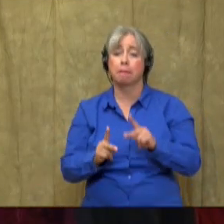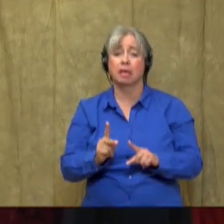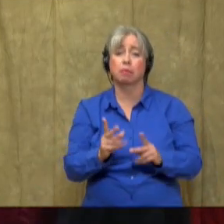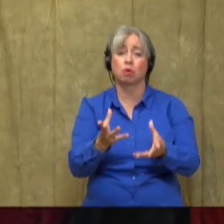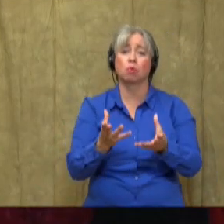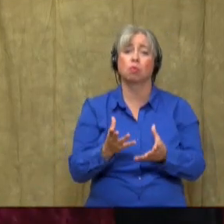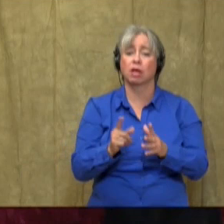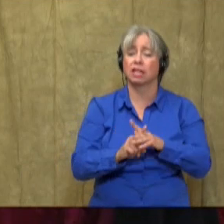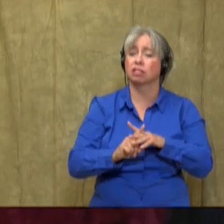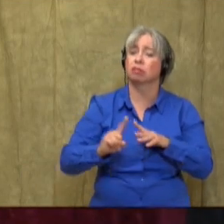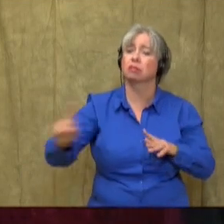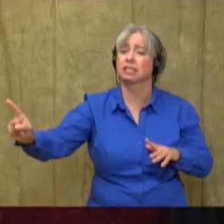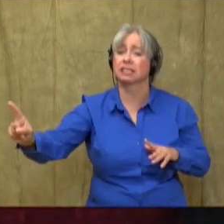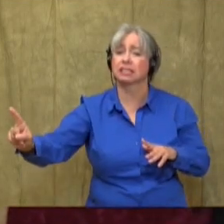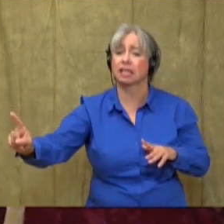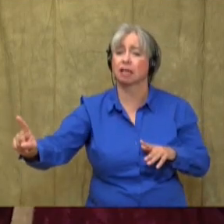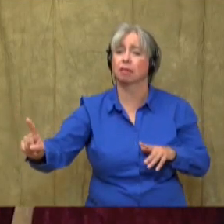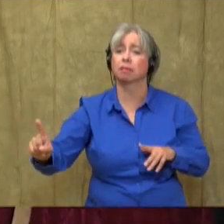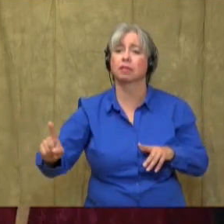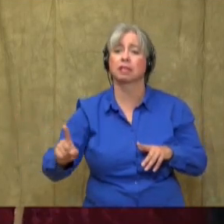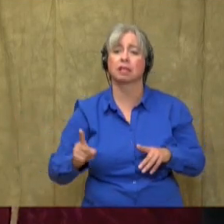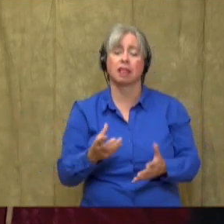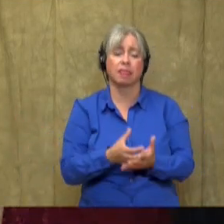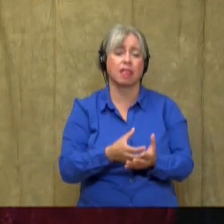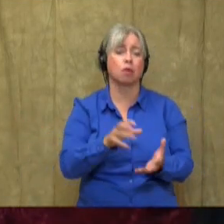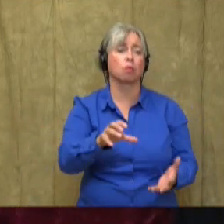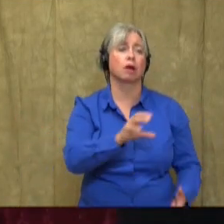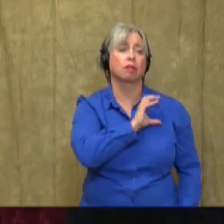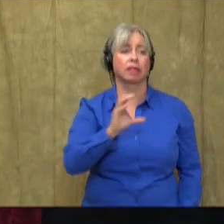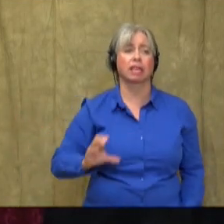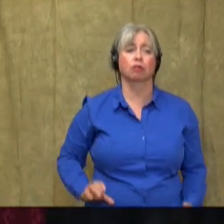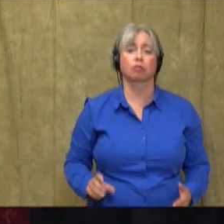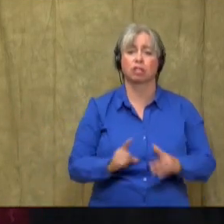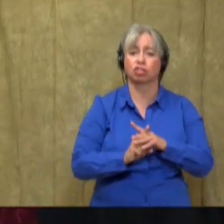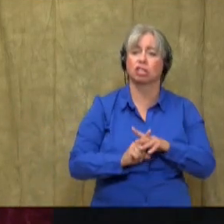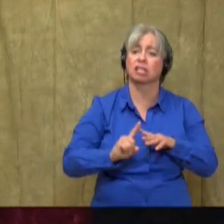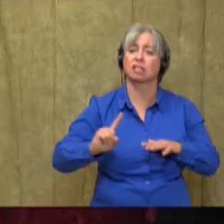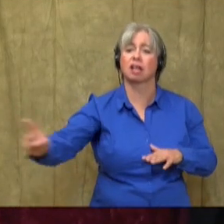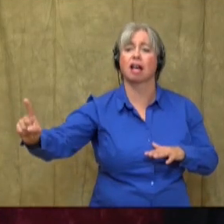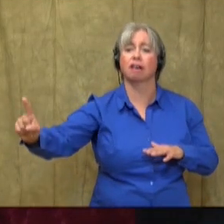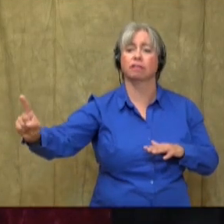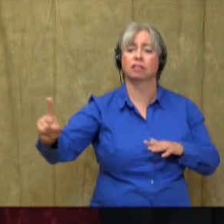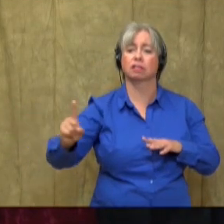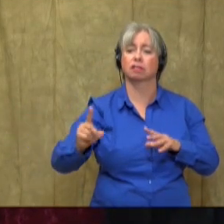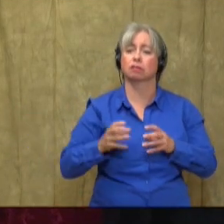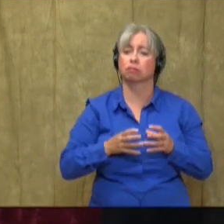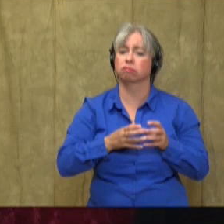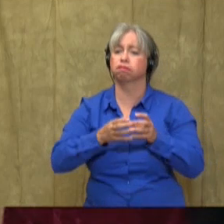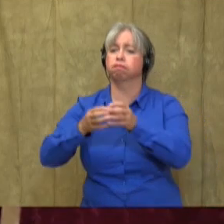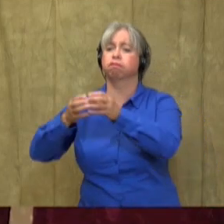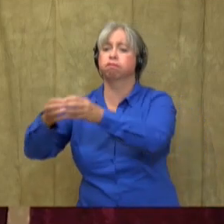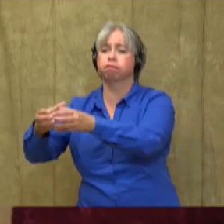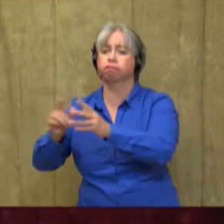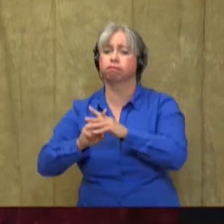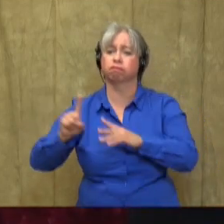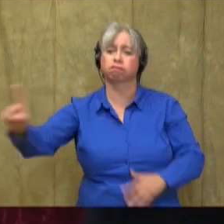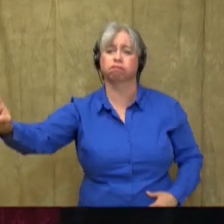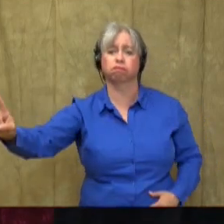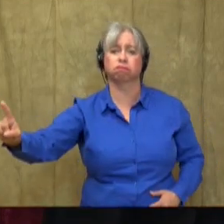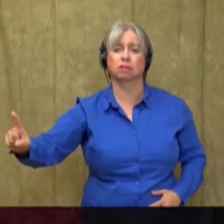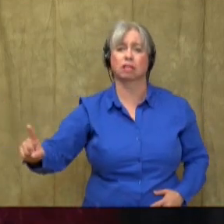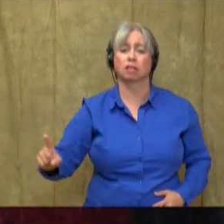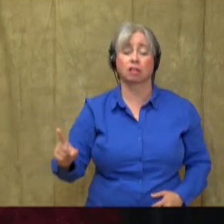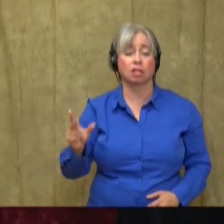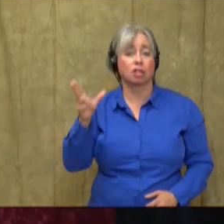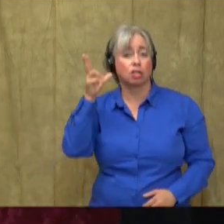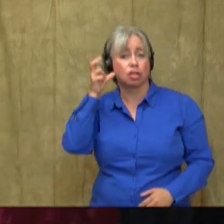them left the cities, especially the wealthy Christians. They fled this disease in massive numbers. You've probably heard the song Ring Around